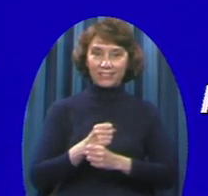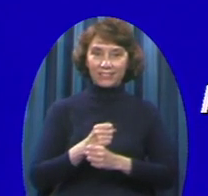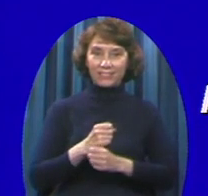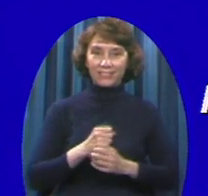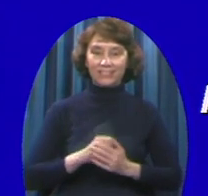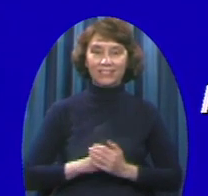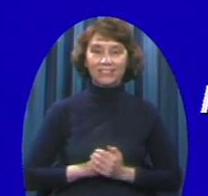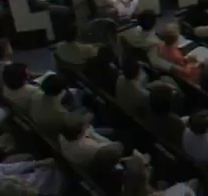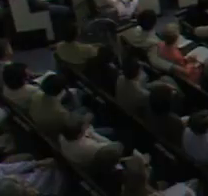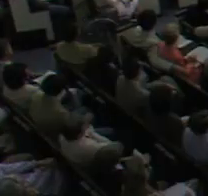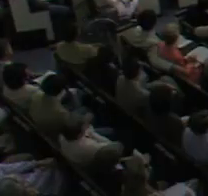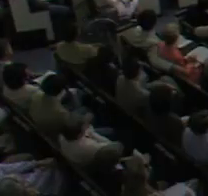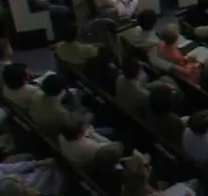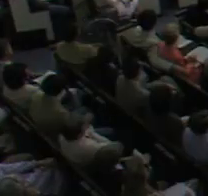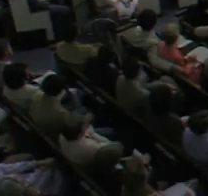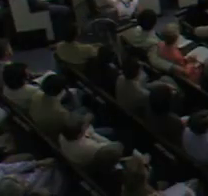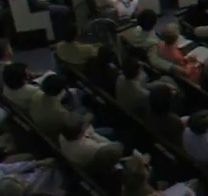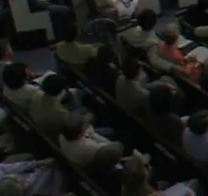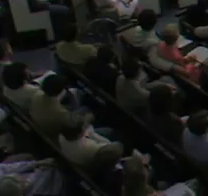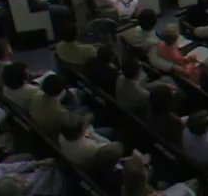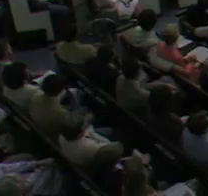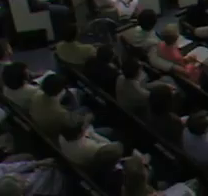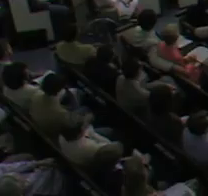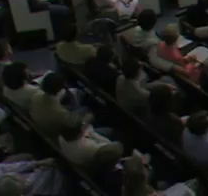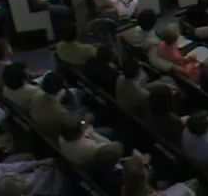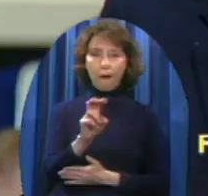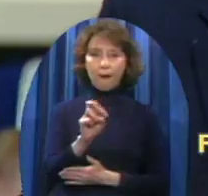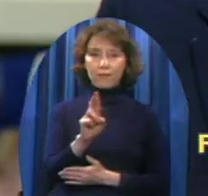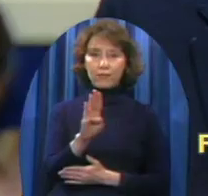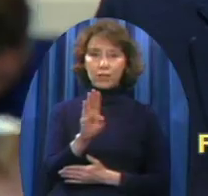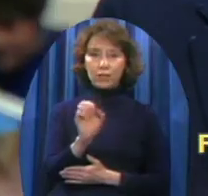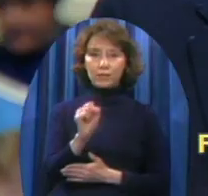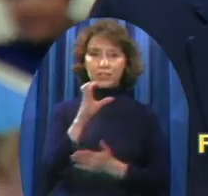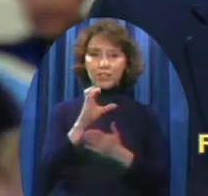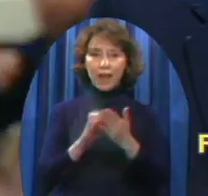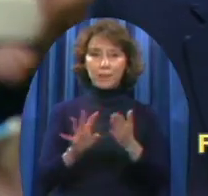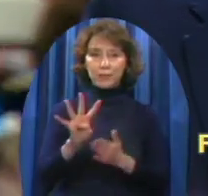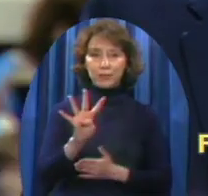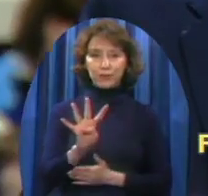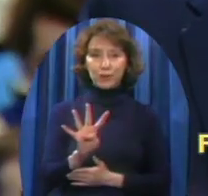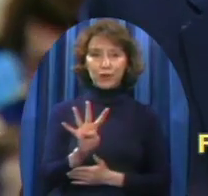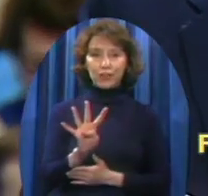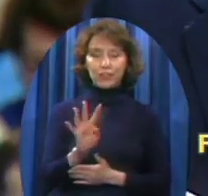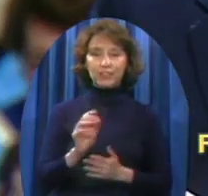Now let us open our Bibles to Proverbs chapter 4.